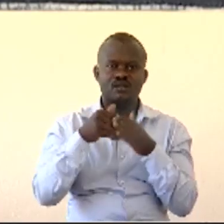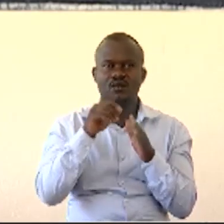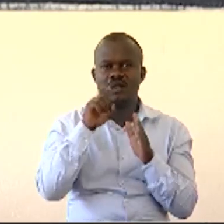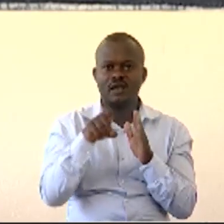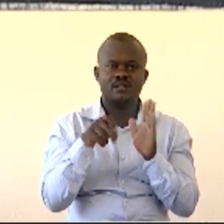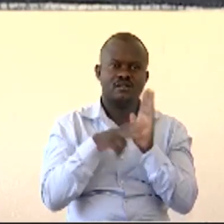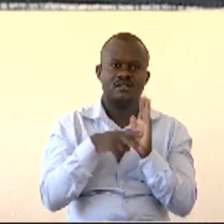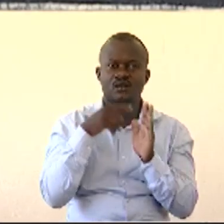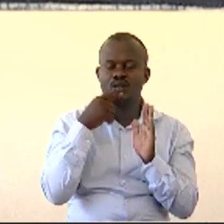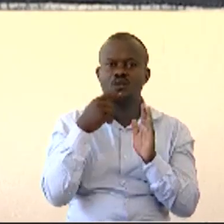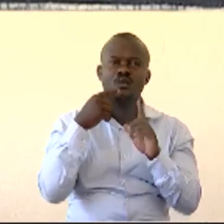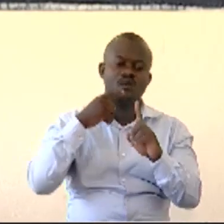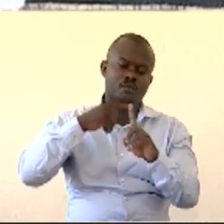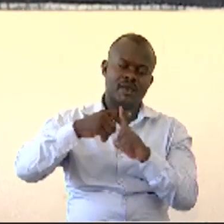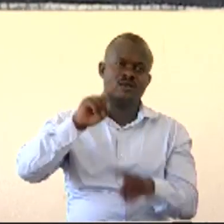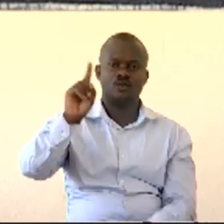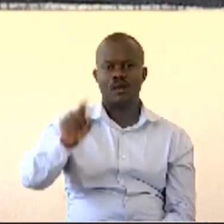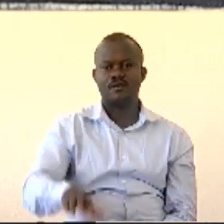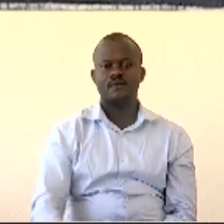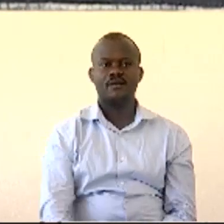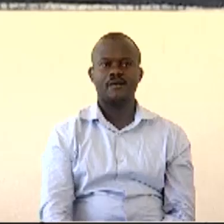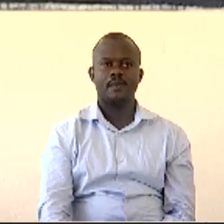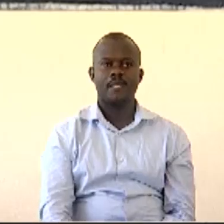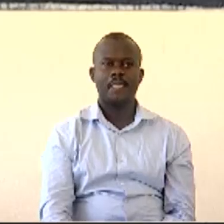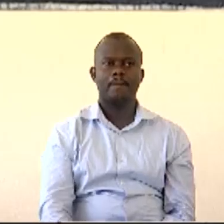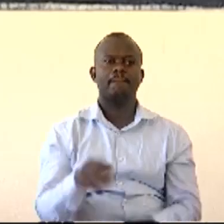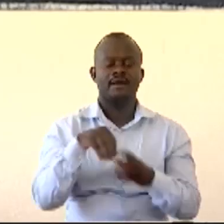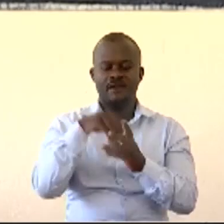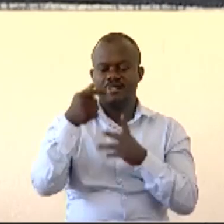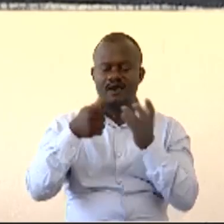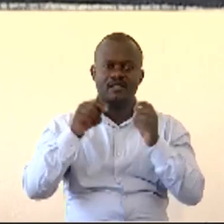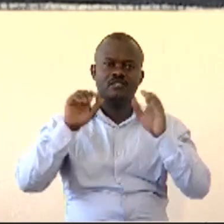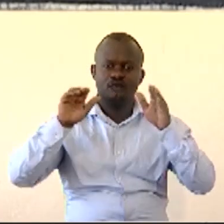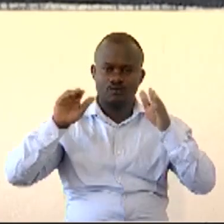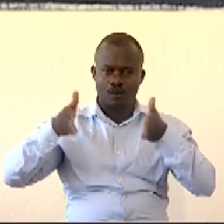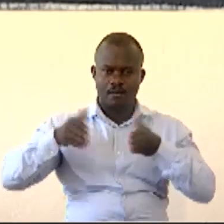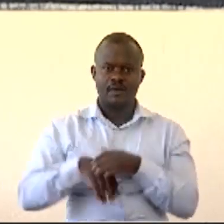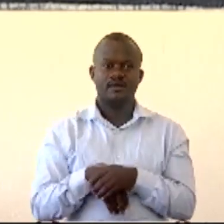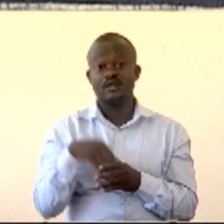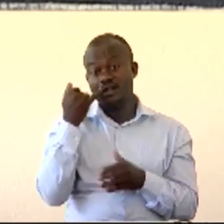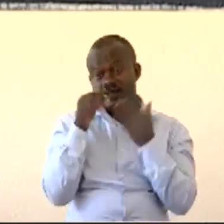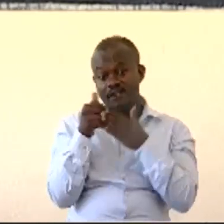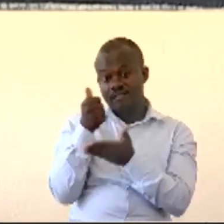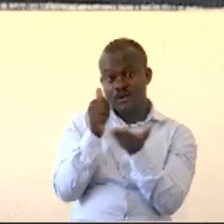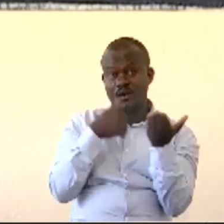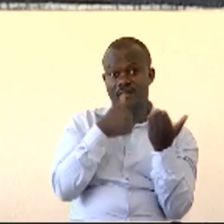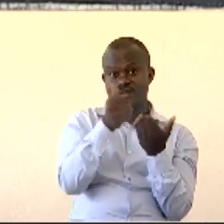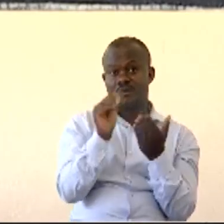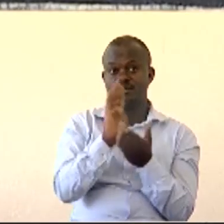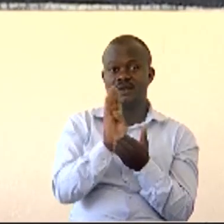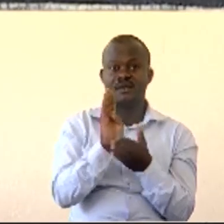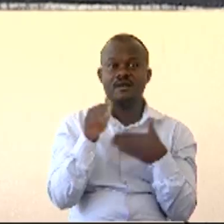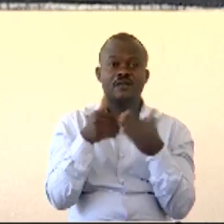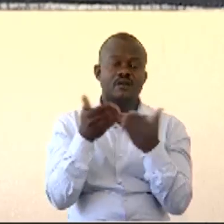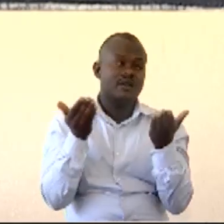is equal to +1 in that compound. If you have part B, where